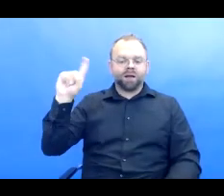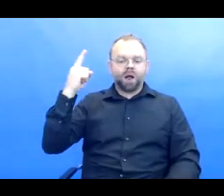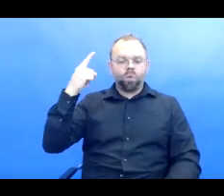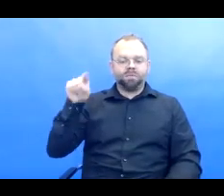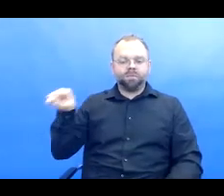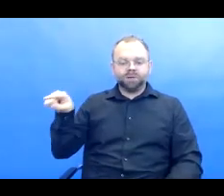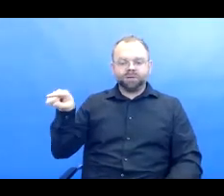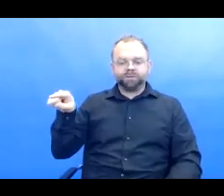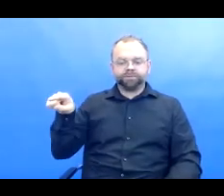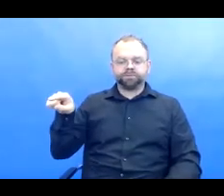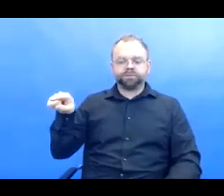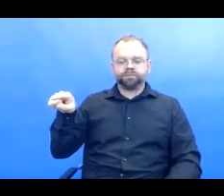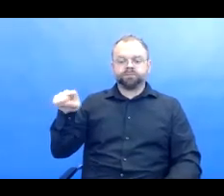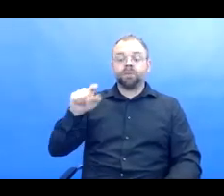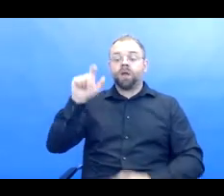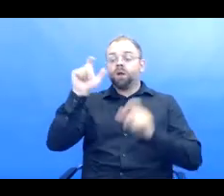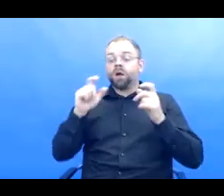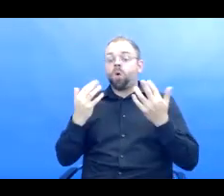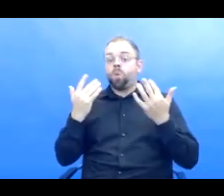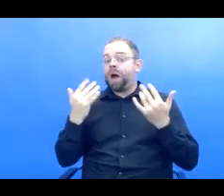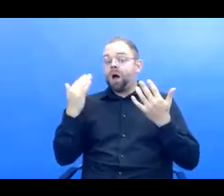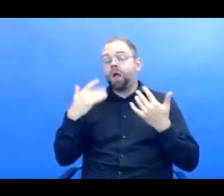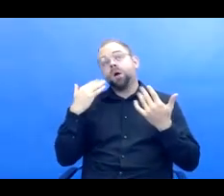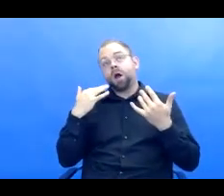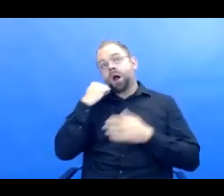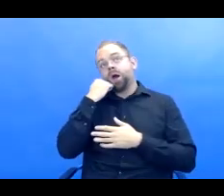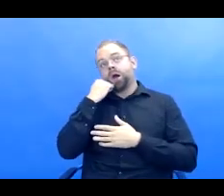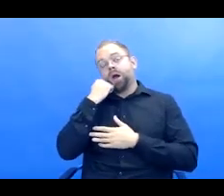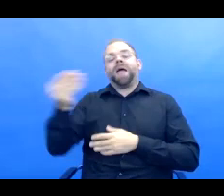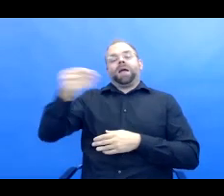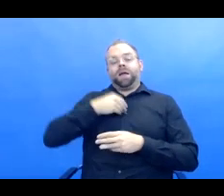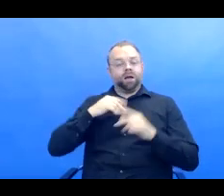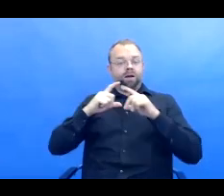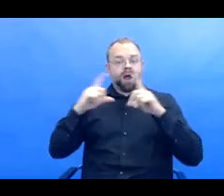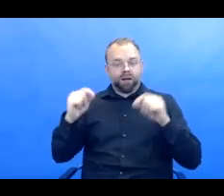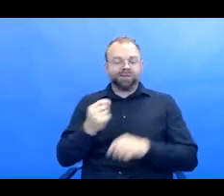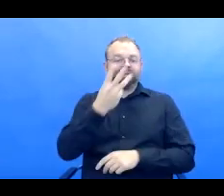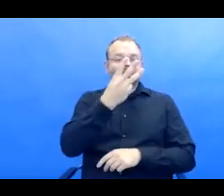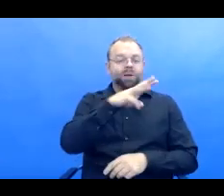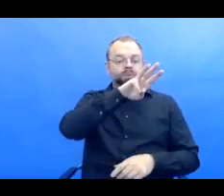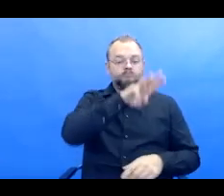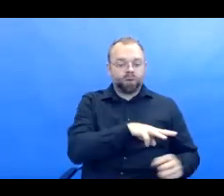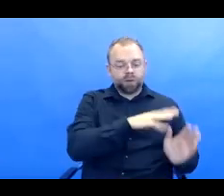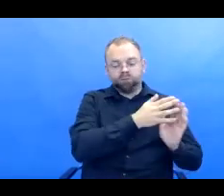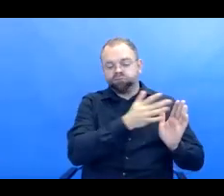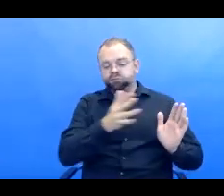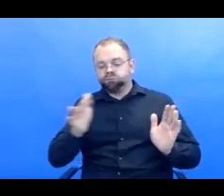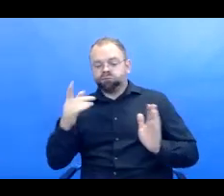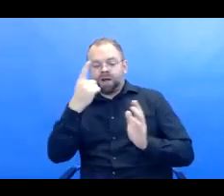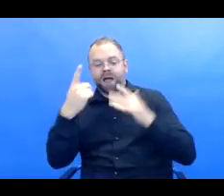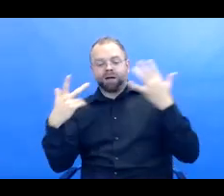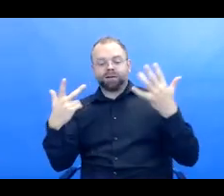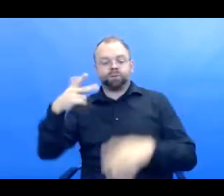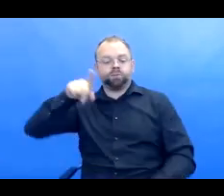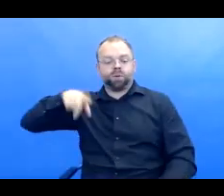is a cash transfer that is attached to it. But again, many people get disappointed when after